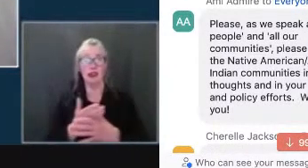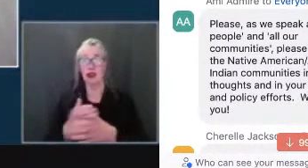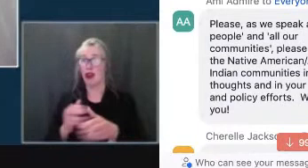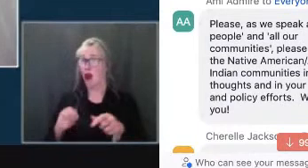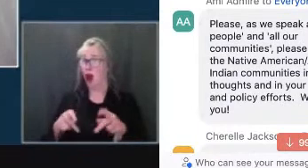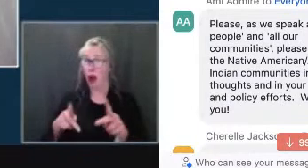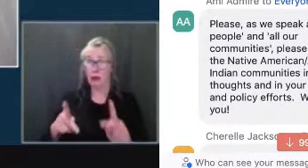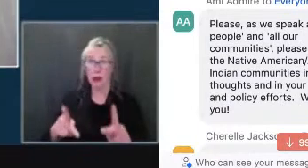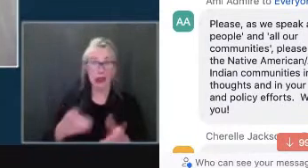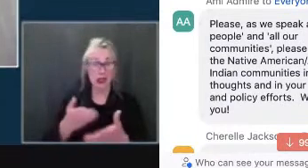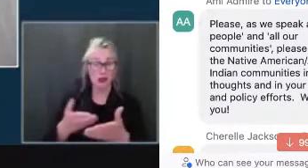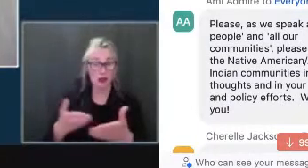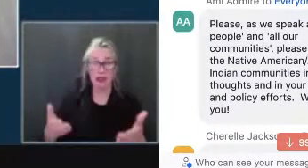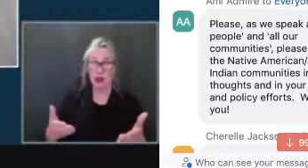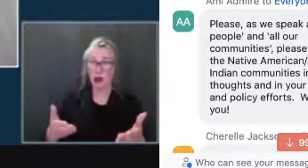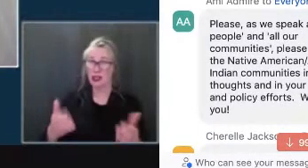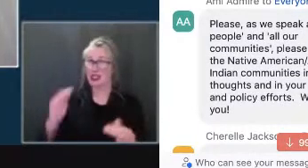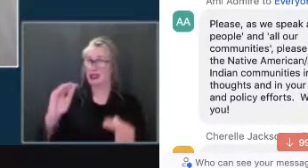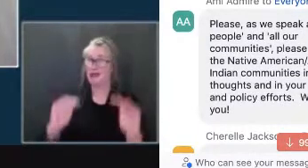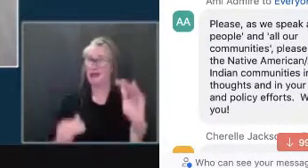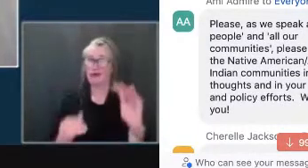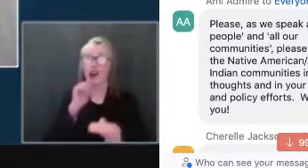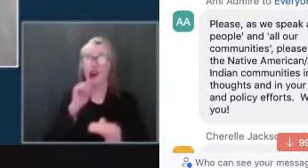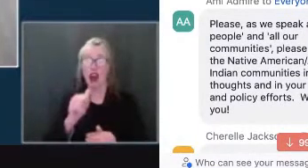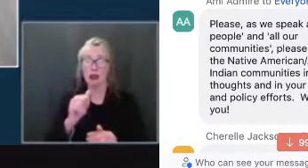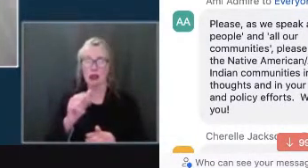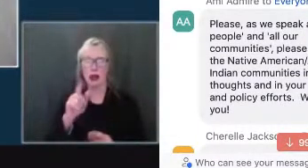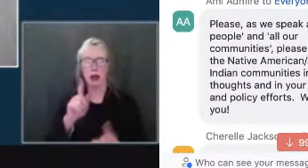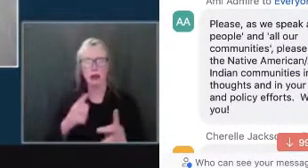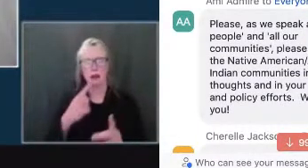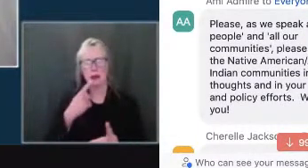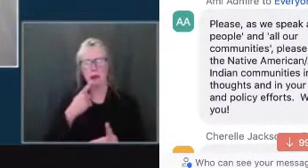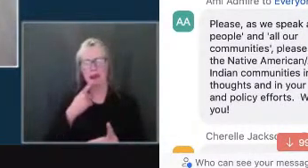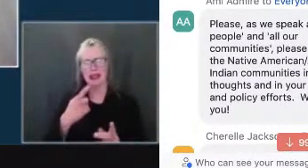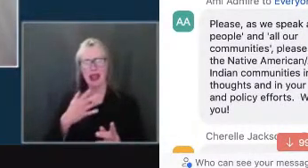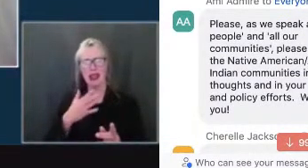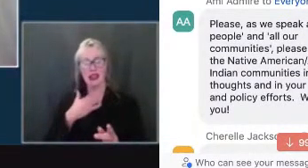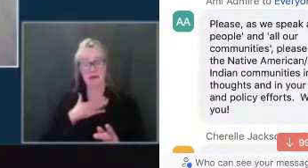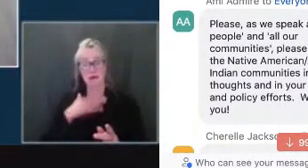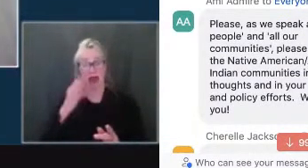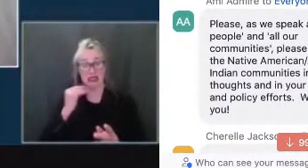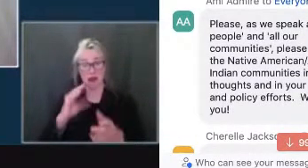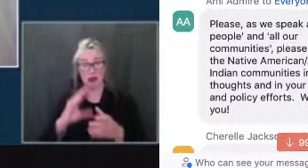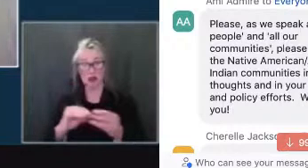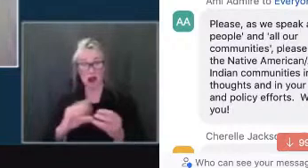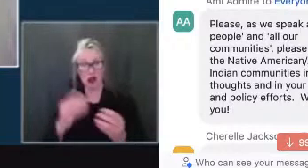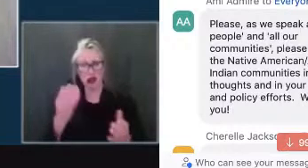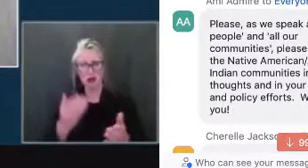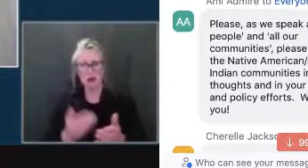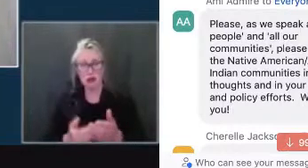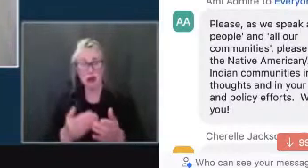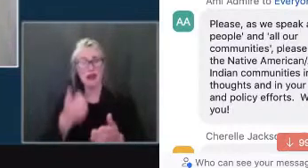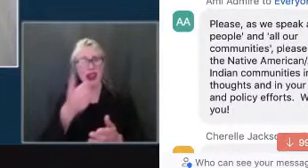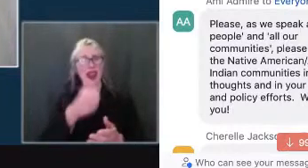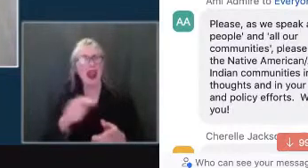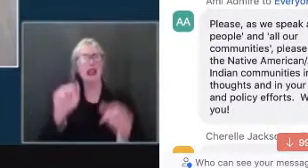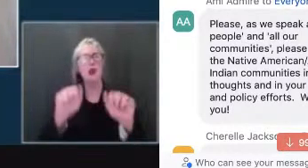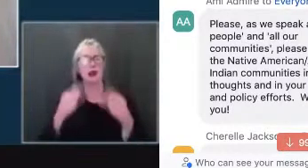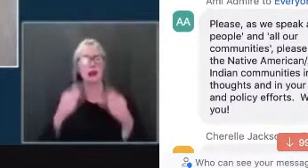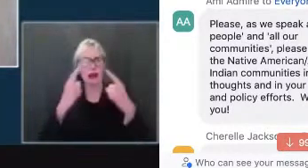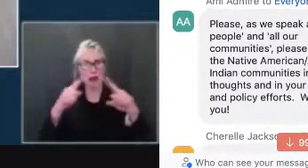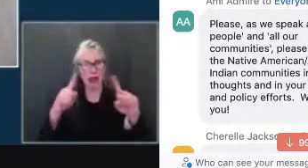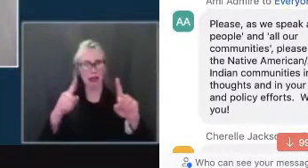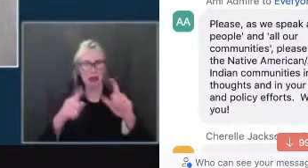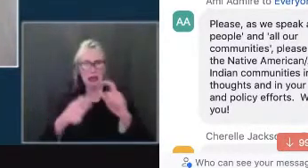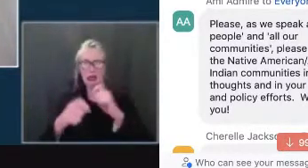Yet people would point to my story as proof that anyone can make it, rather than questioning a system that makes